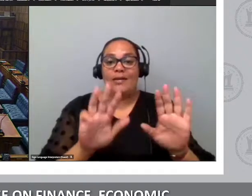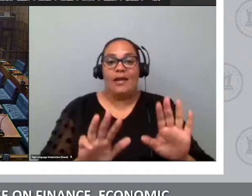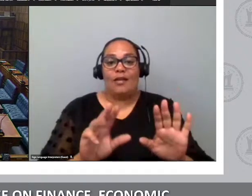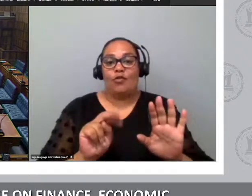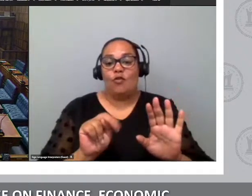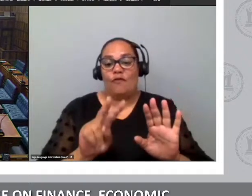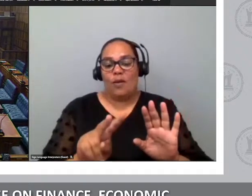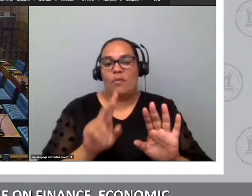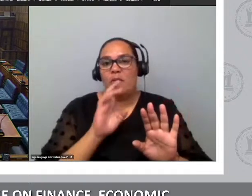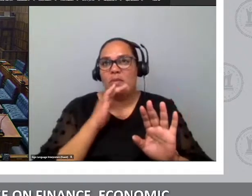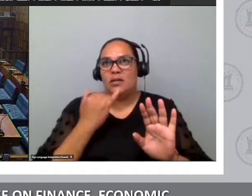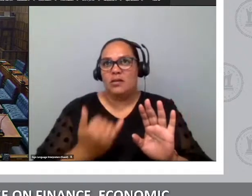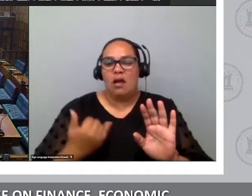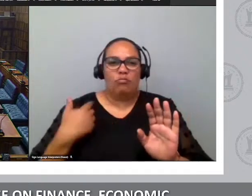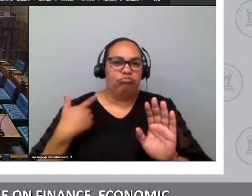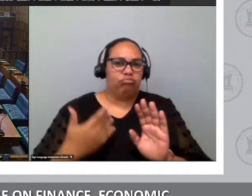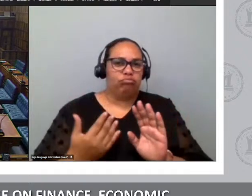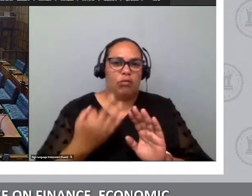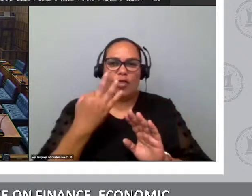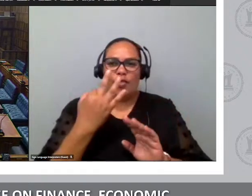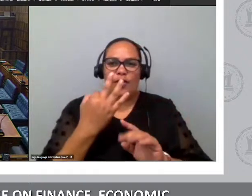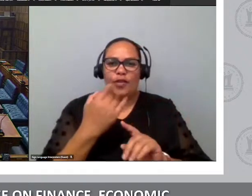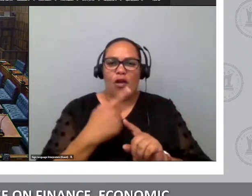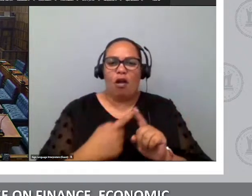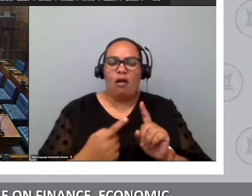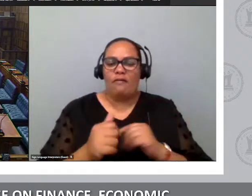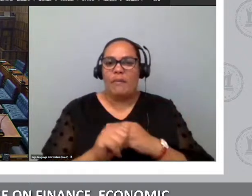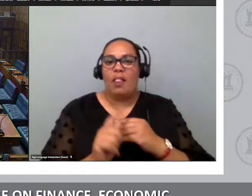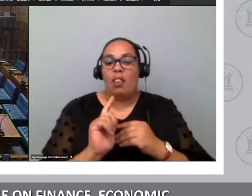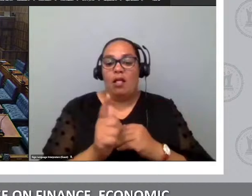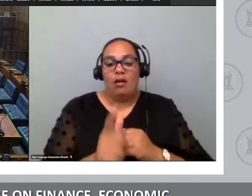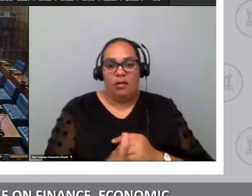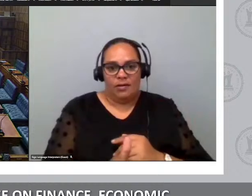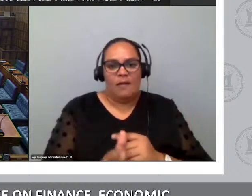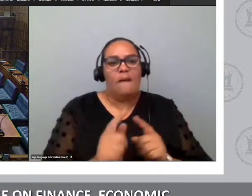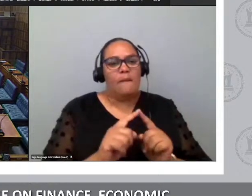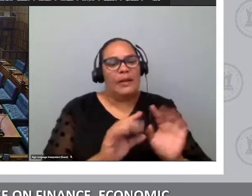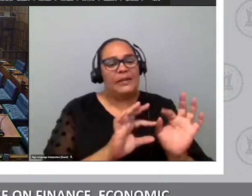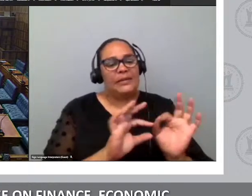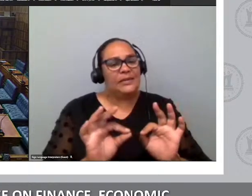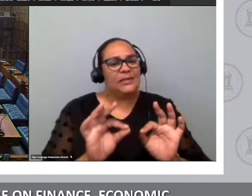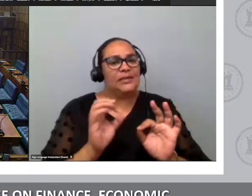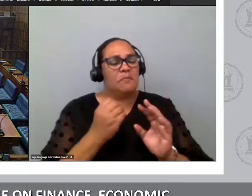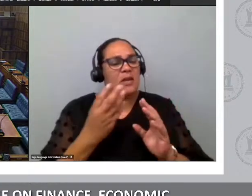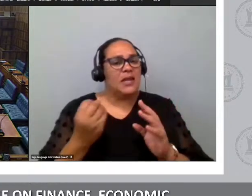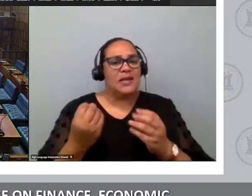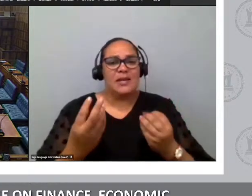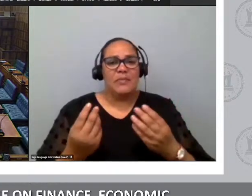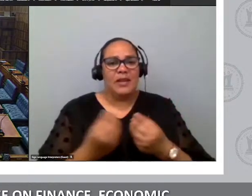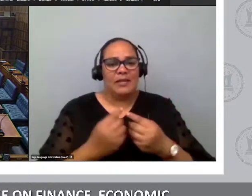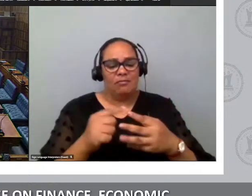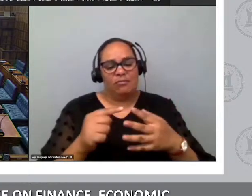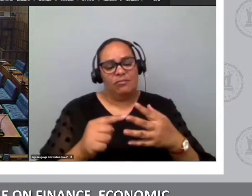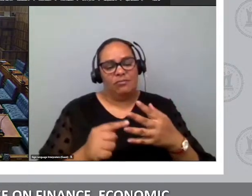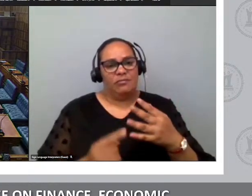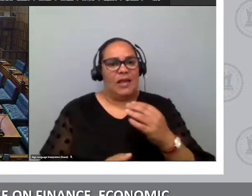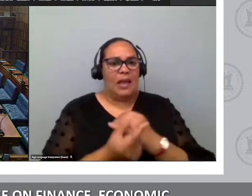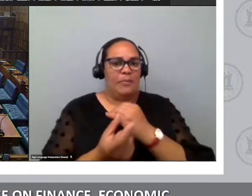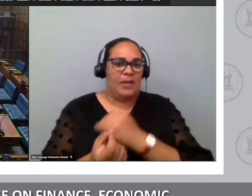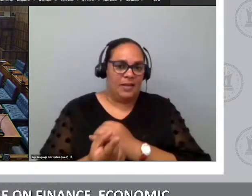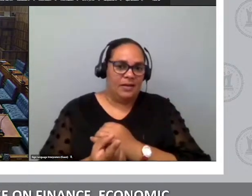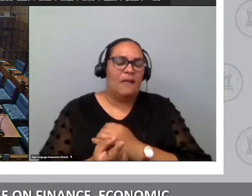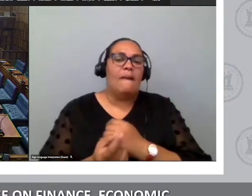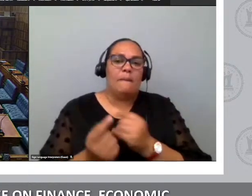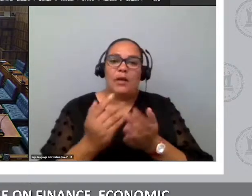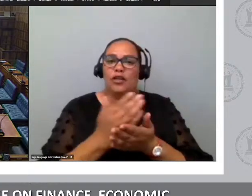November so it's now 3 and a half month later and a lot of undertakings were were made uh and